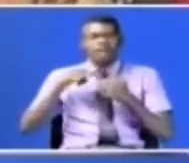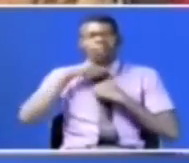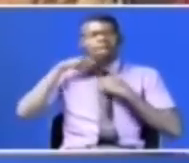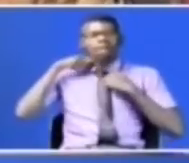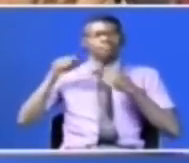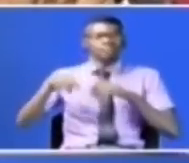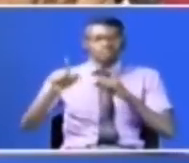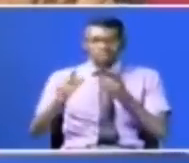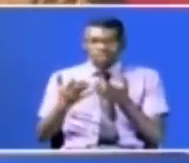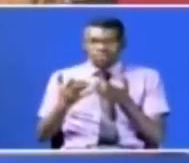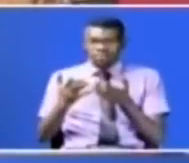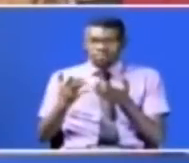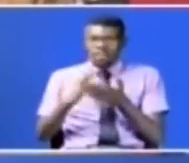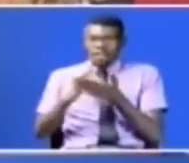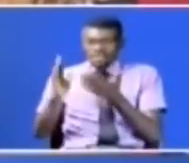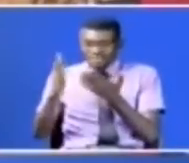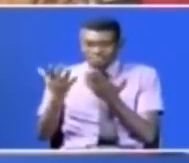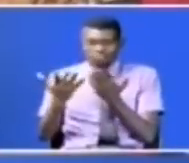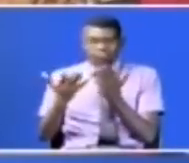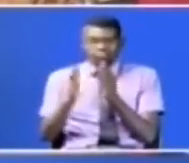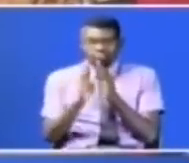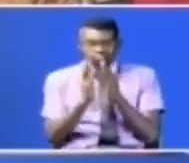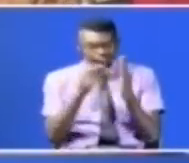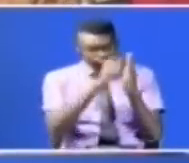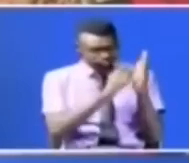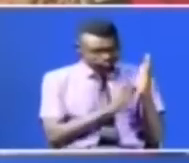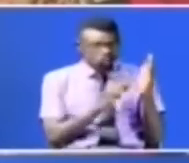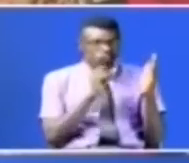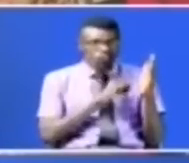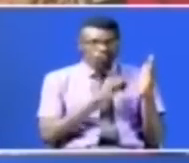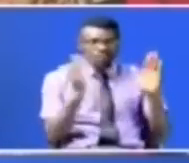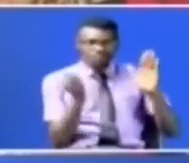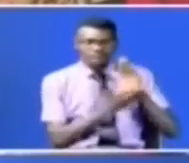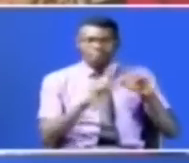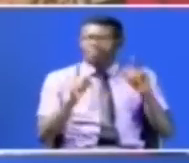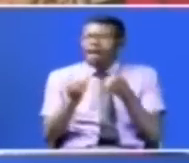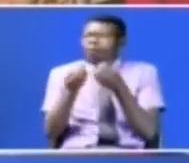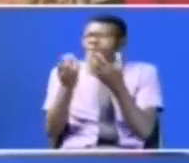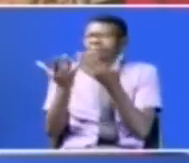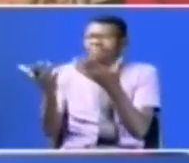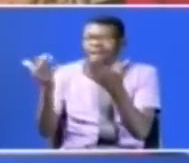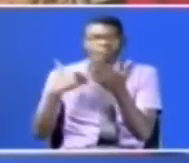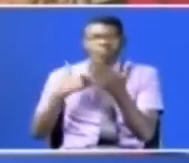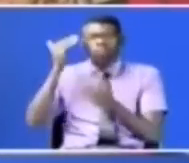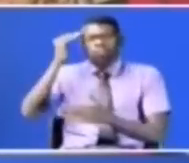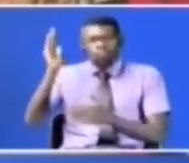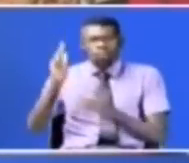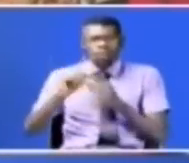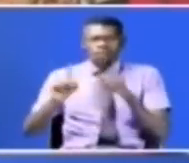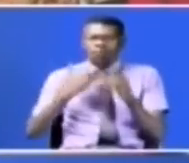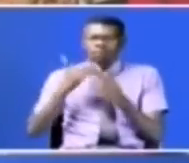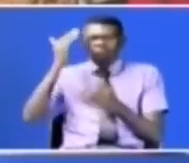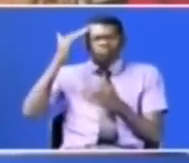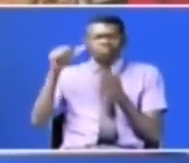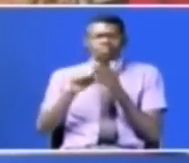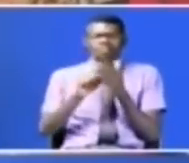are the ones that found their way to the record books. How many more have not been recorded? So we now want to find out what really is the